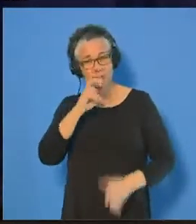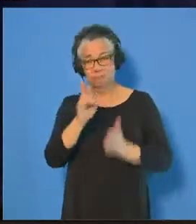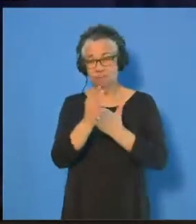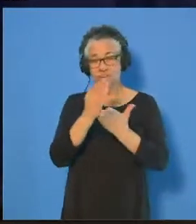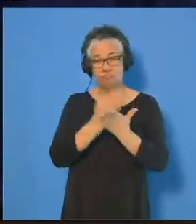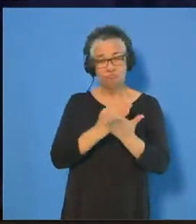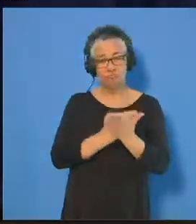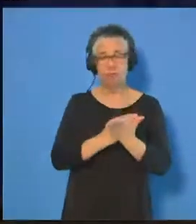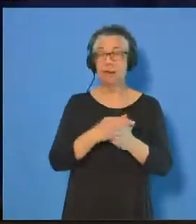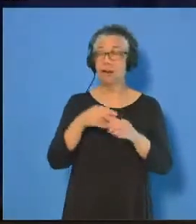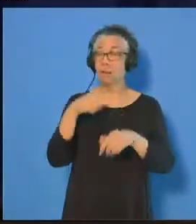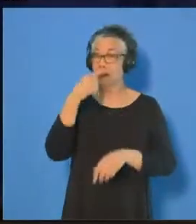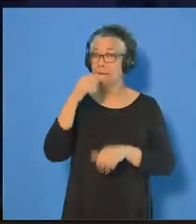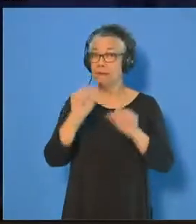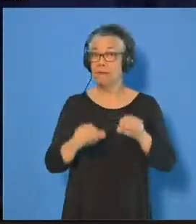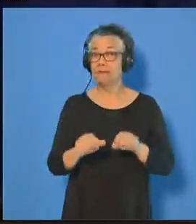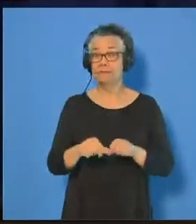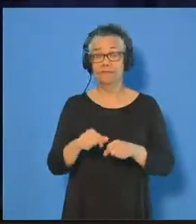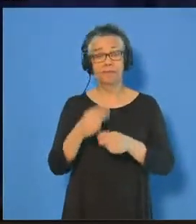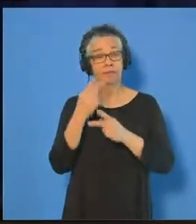The public can visit